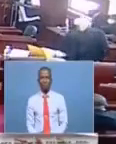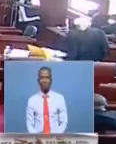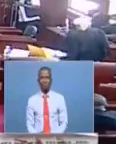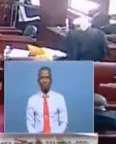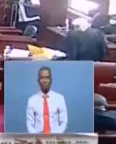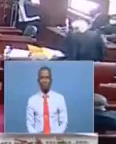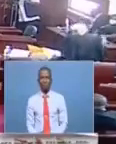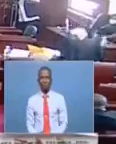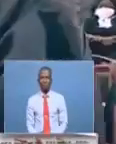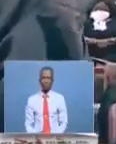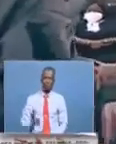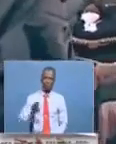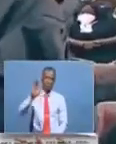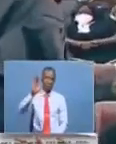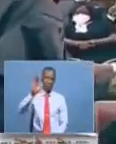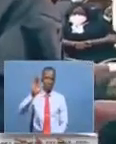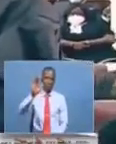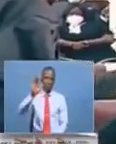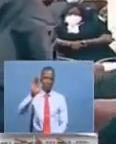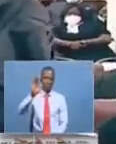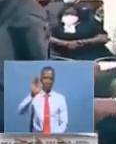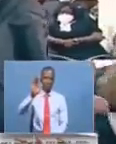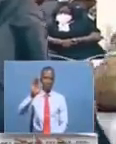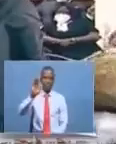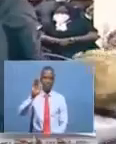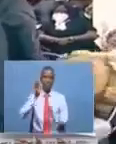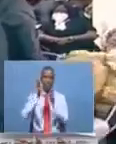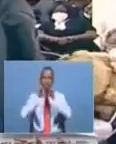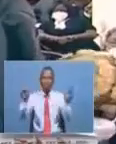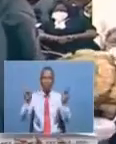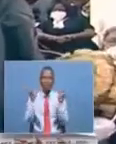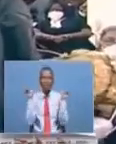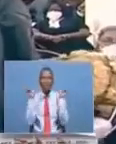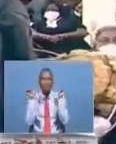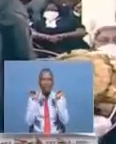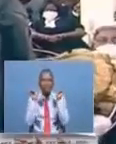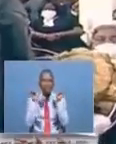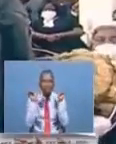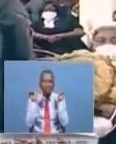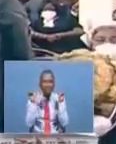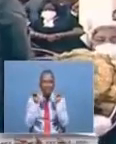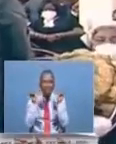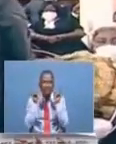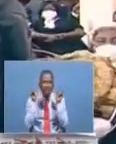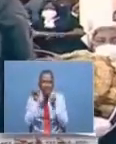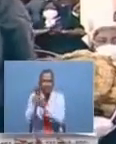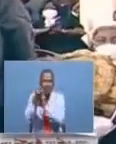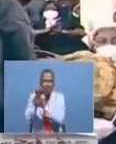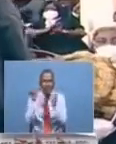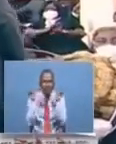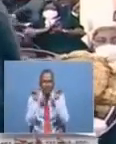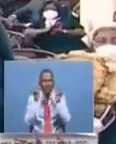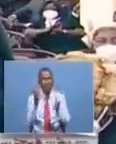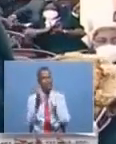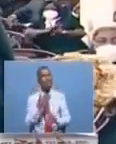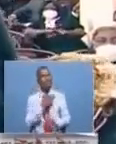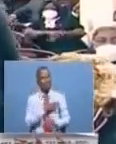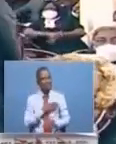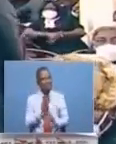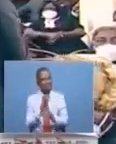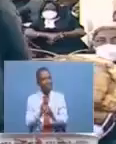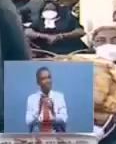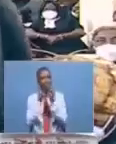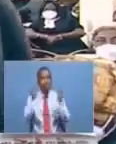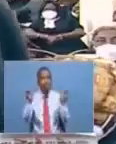My lords, again, the public is listening to these, submissions. No, the public is listening to